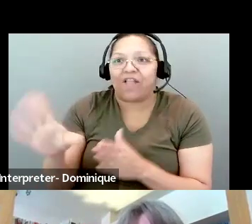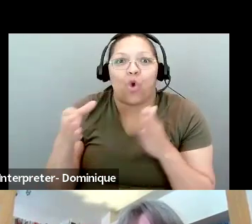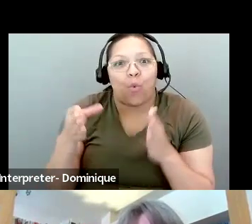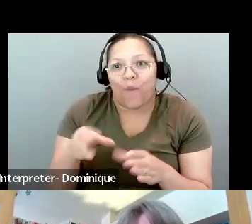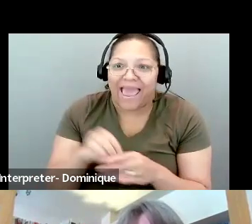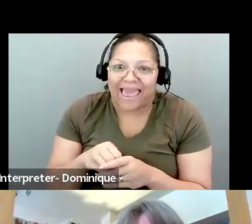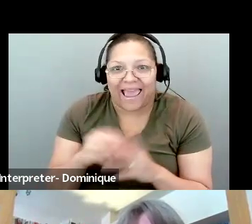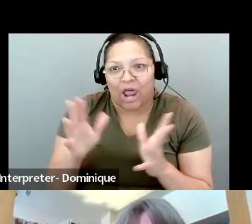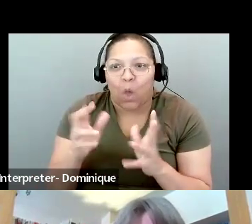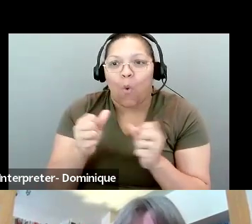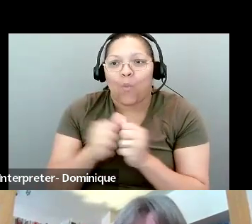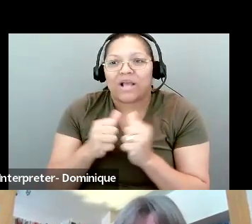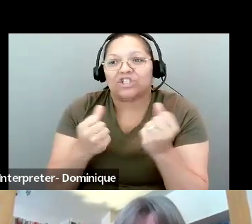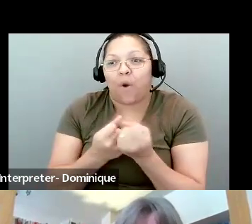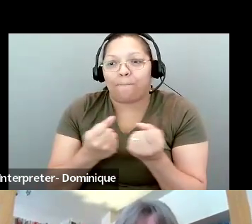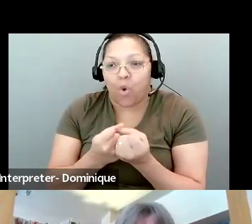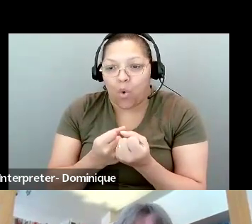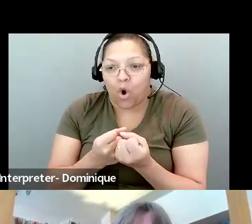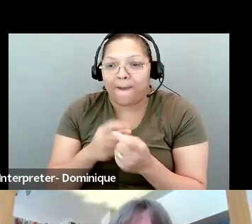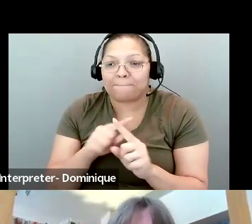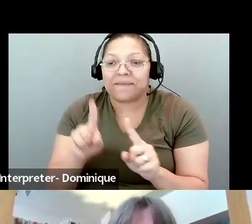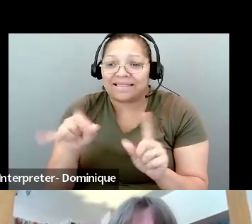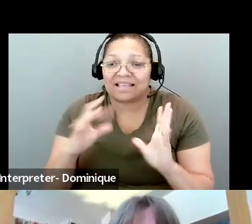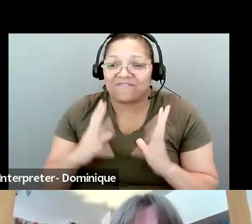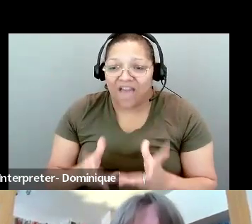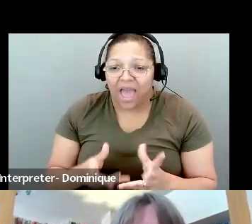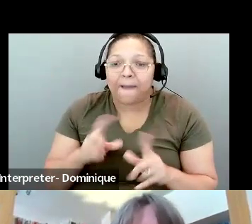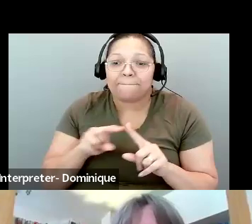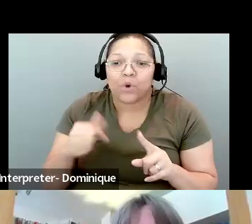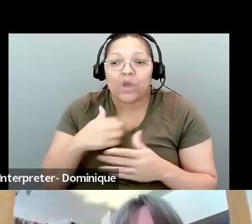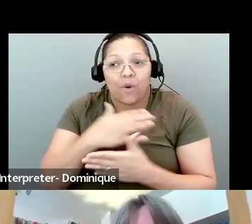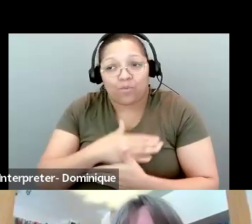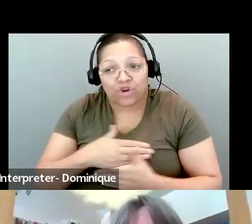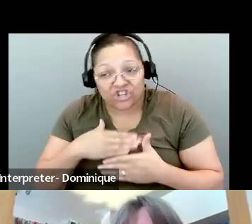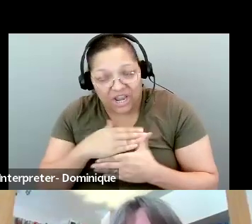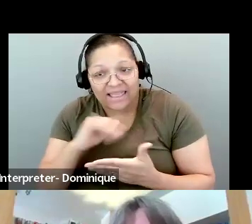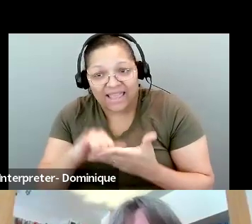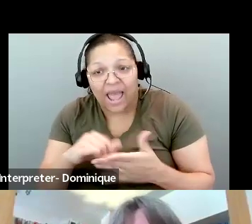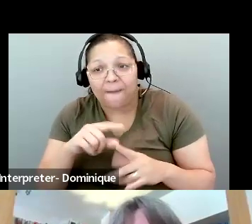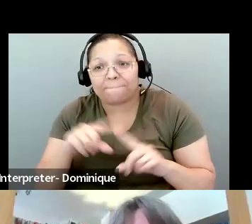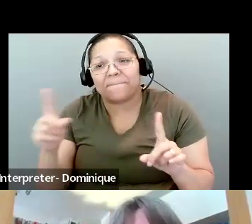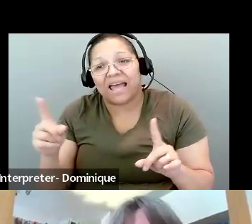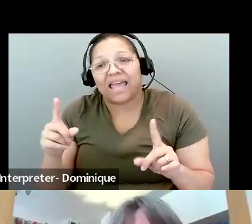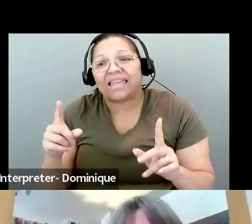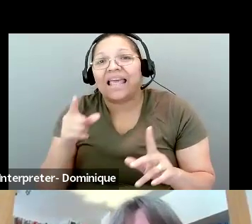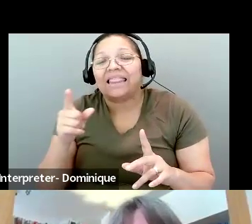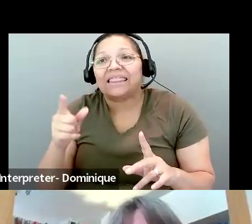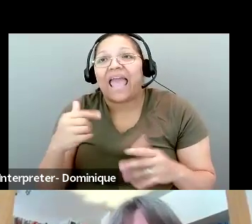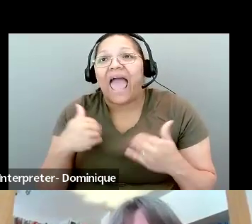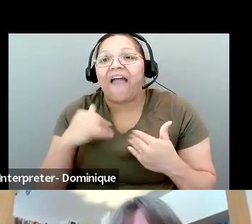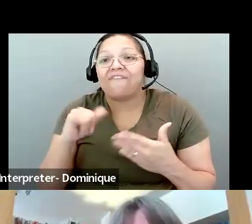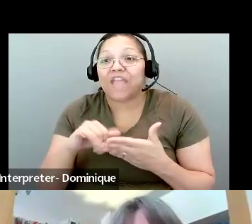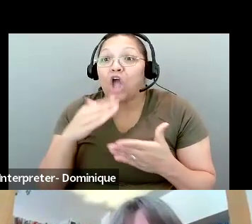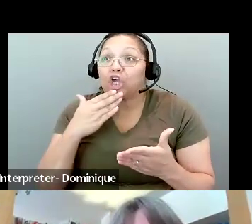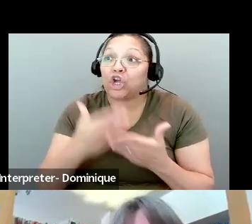with support and other things, and that's fine. We appreciate that. But, there is that good